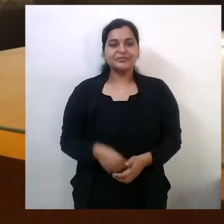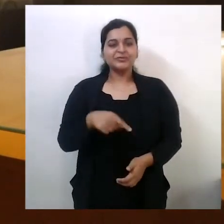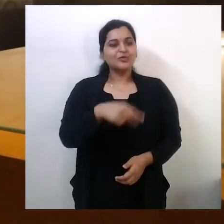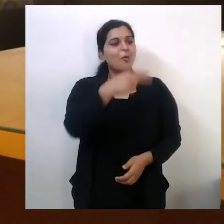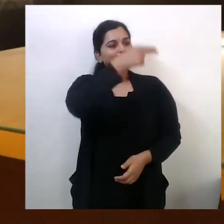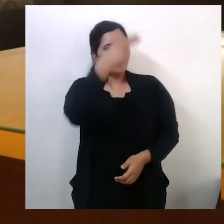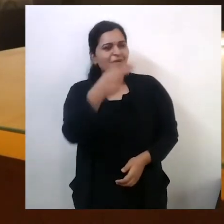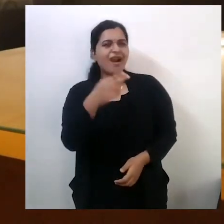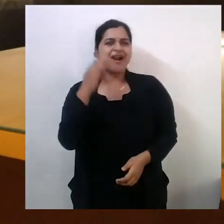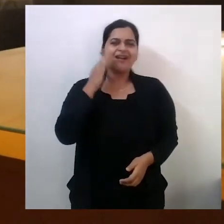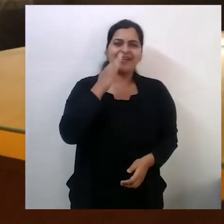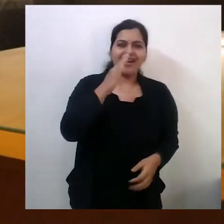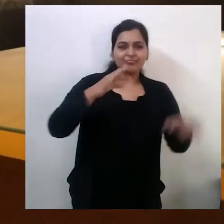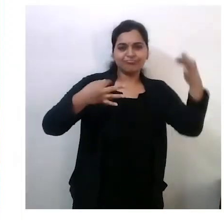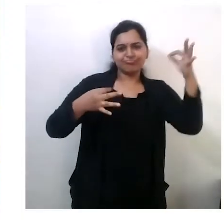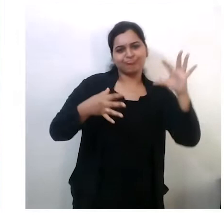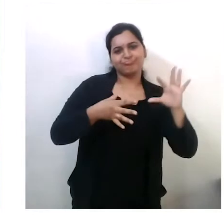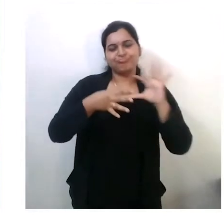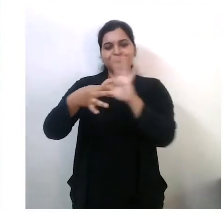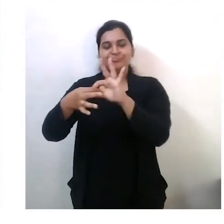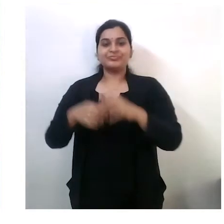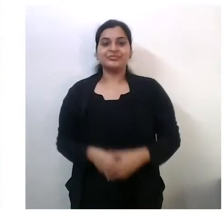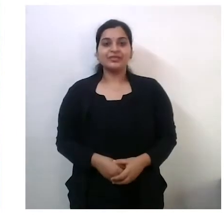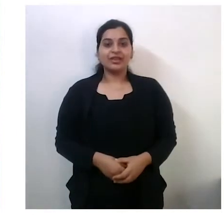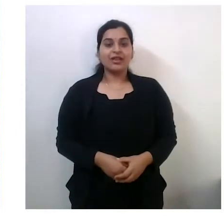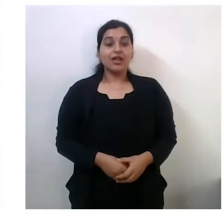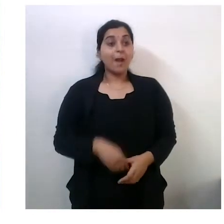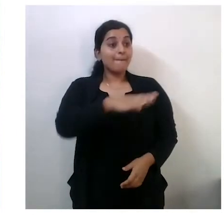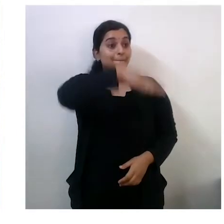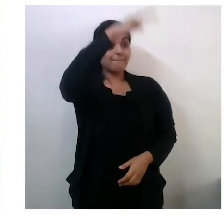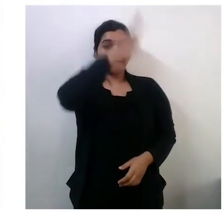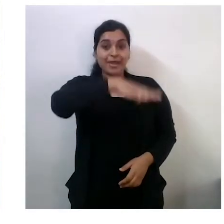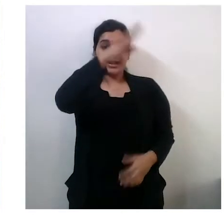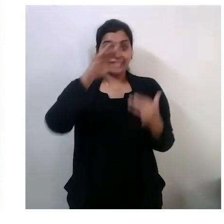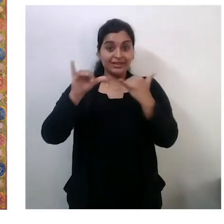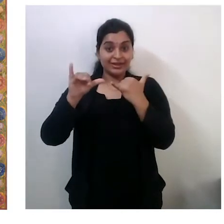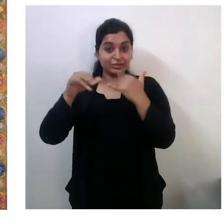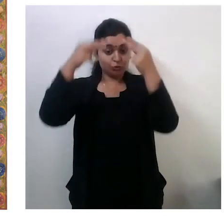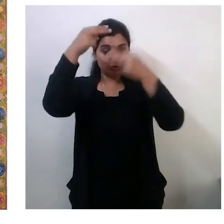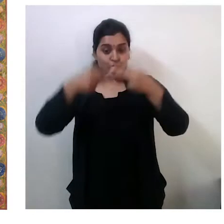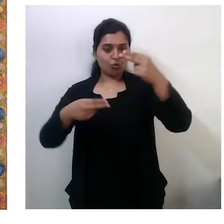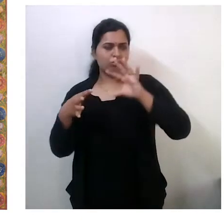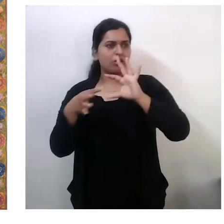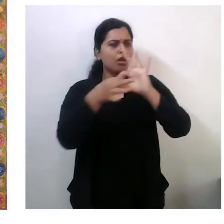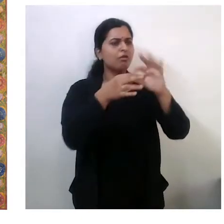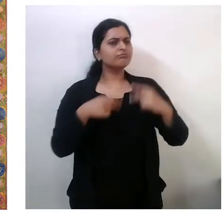And that's the meaning of art to me. How did I respond to the Krishna Pichai paintings?